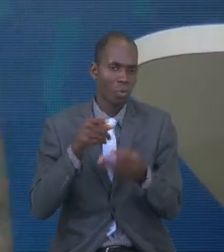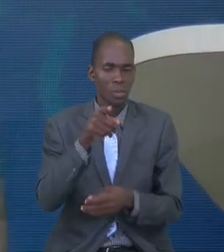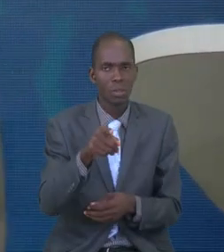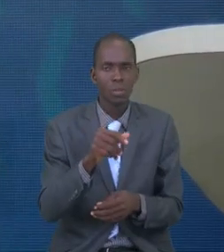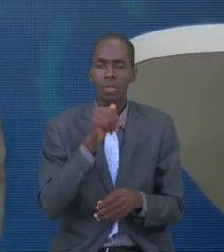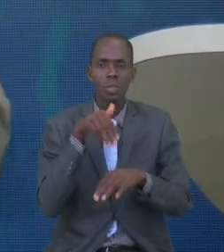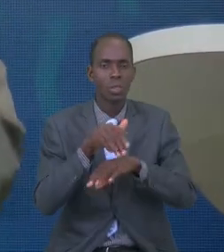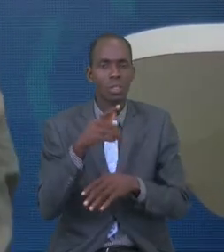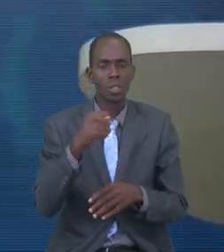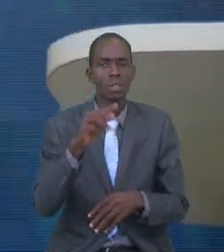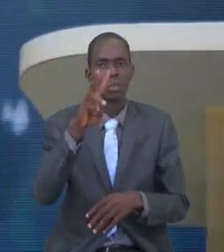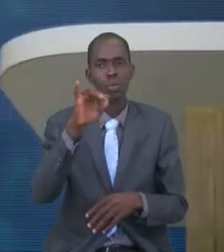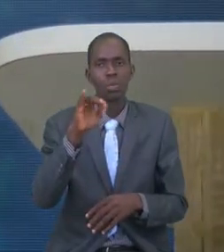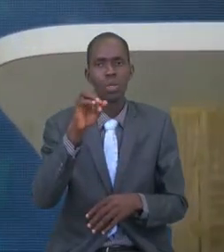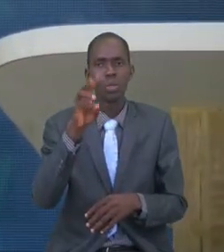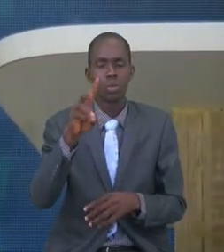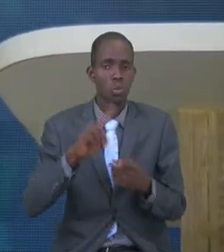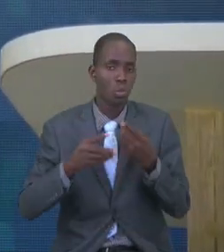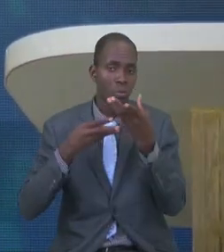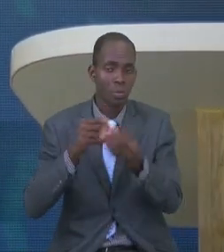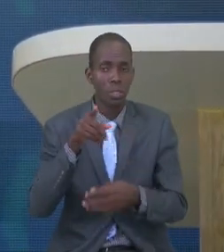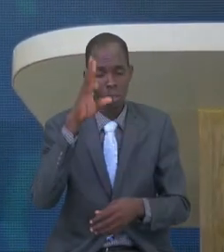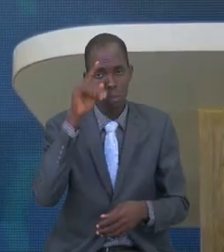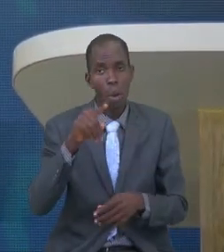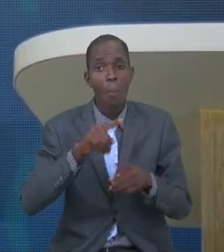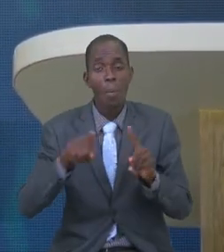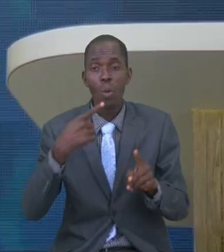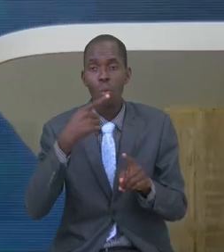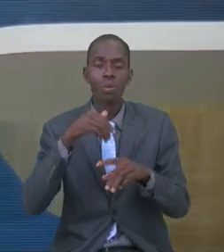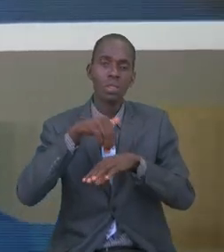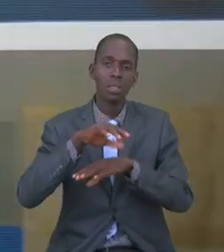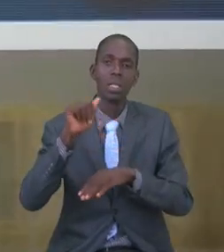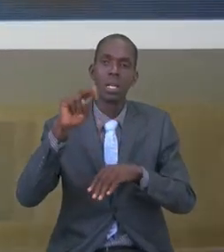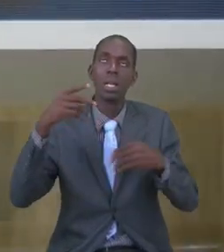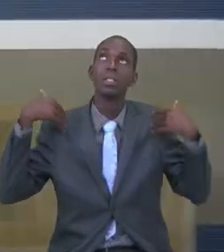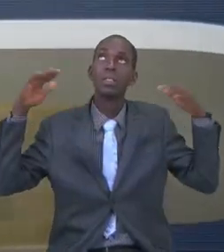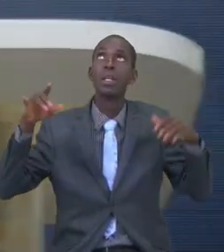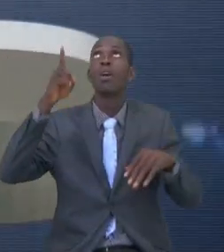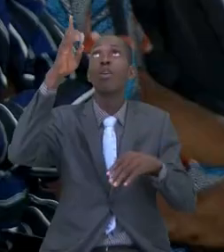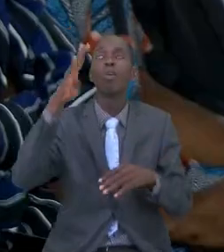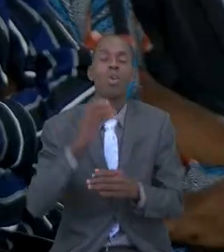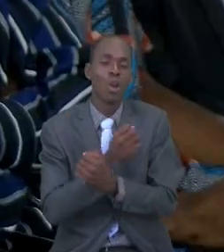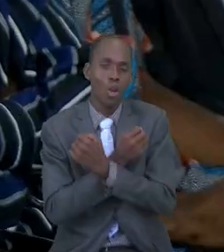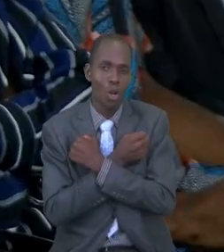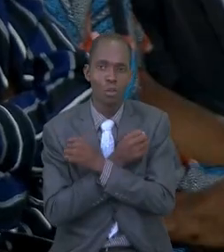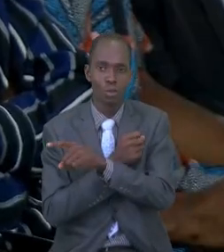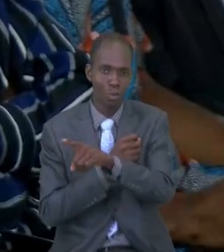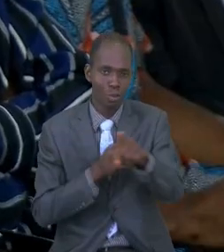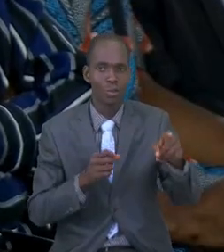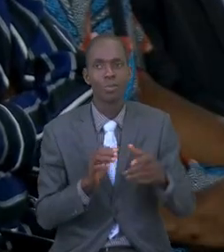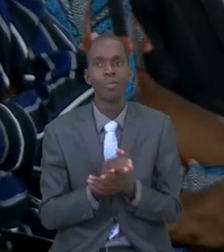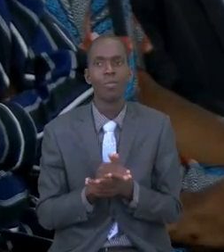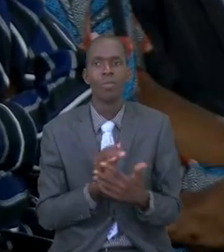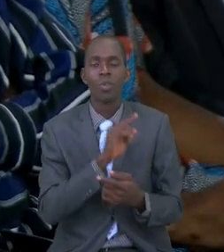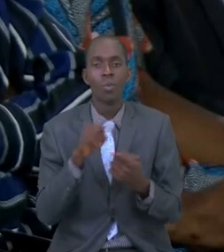to feed him. He sent an angel. God loves you. Amen. When you